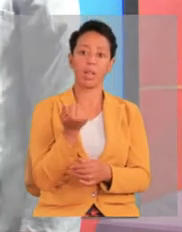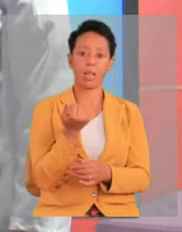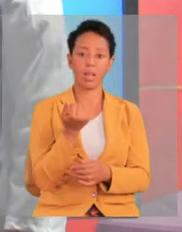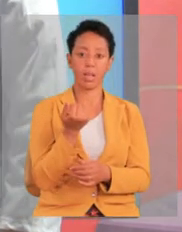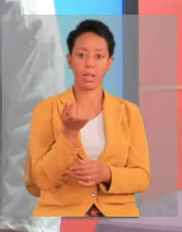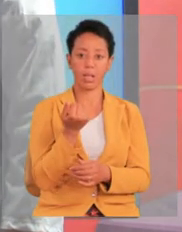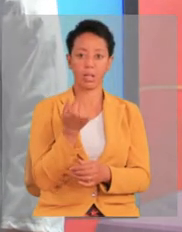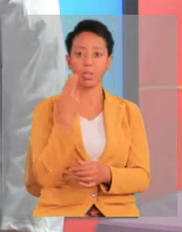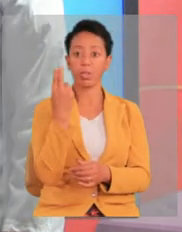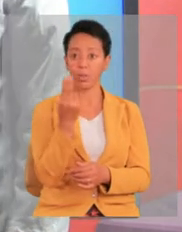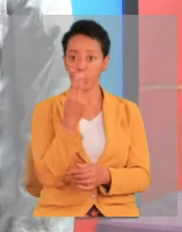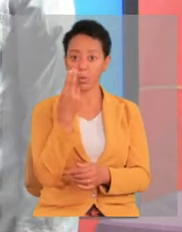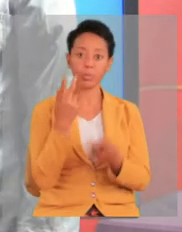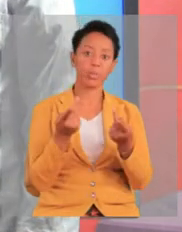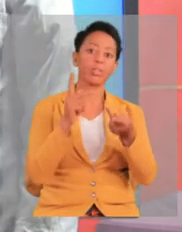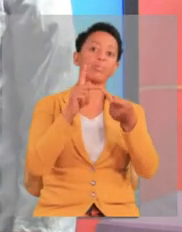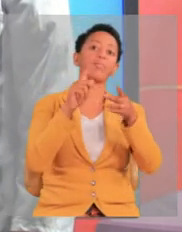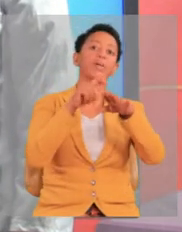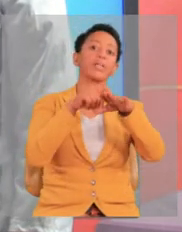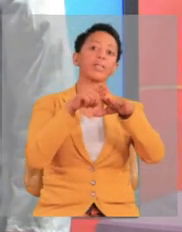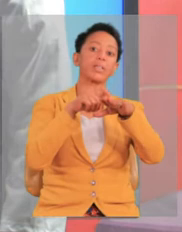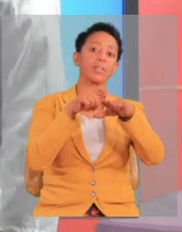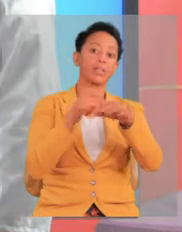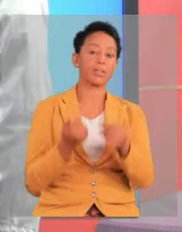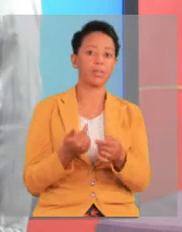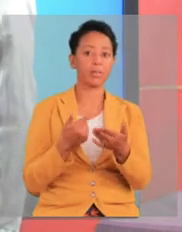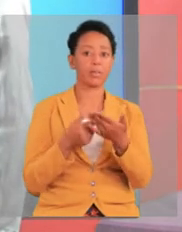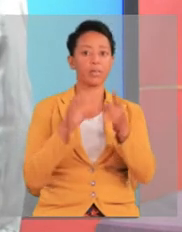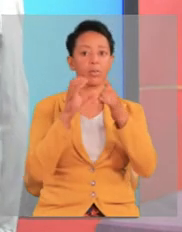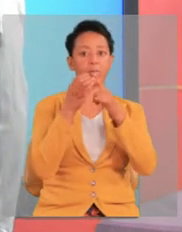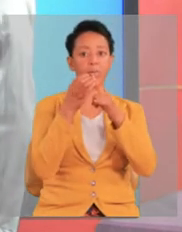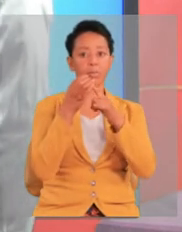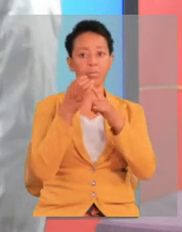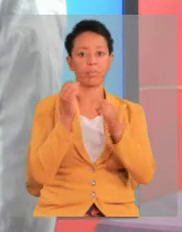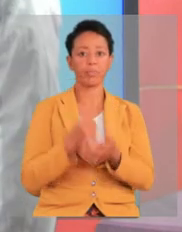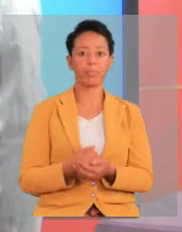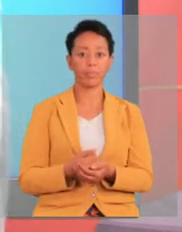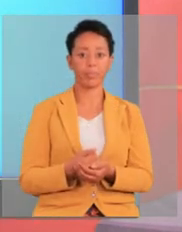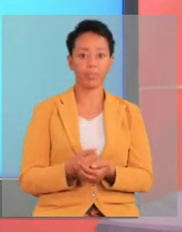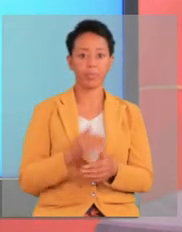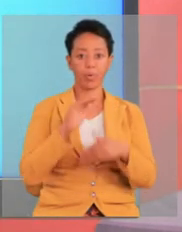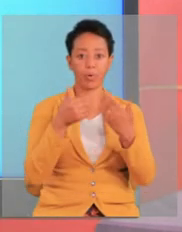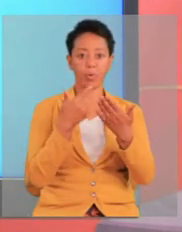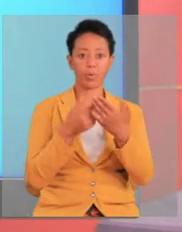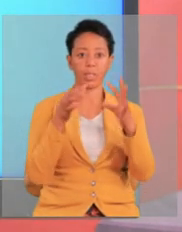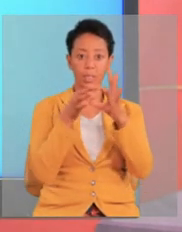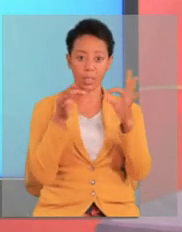use while we are using present perfect tense in such contexts. So all these